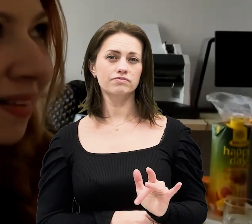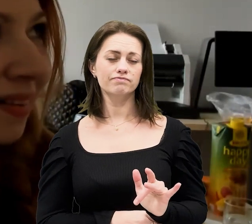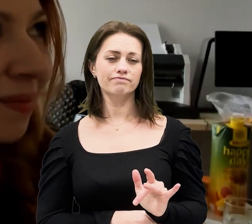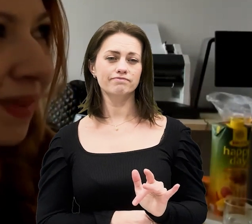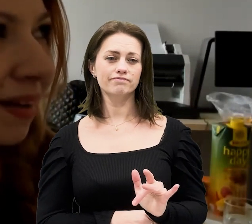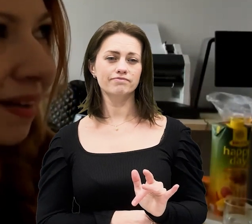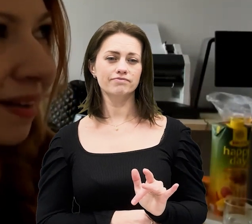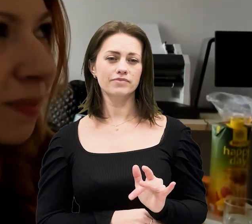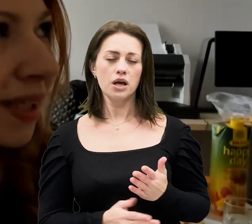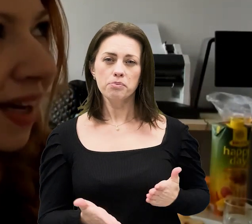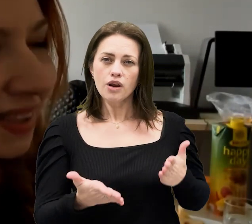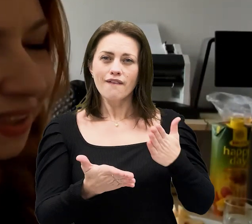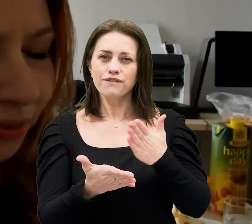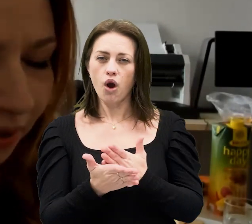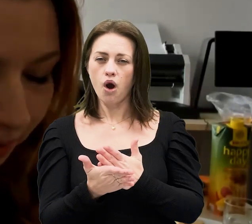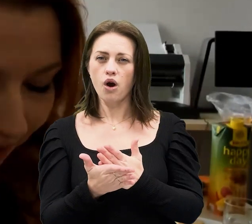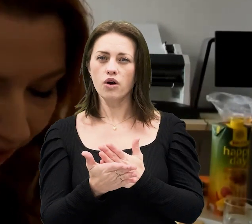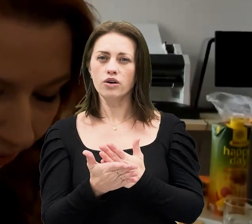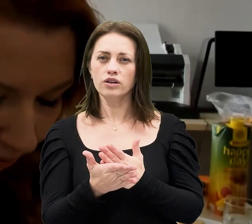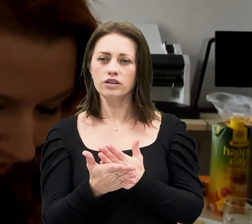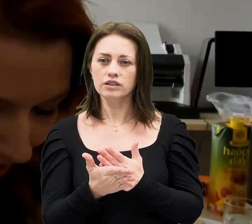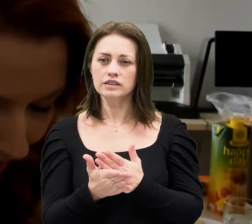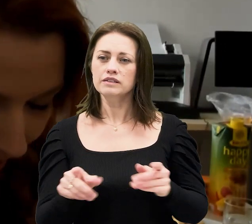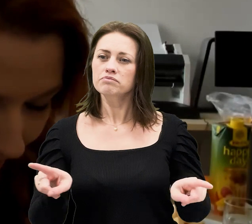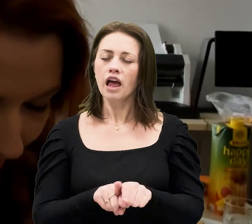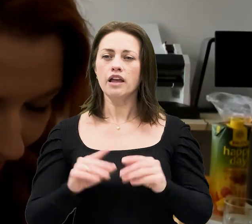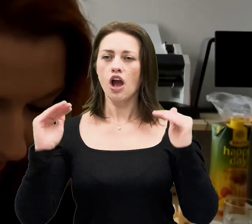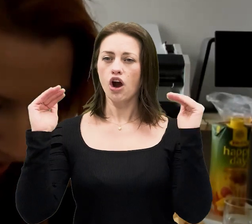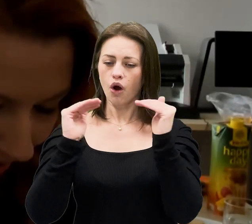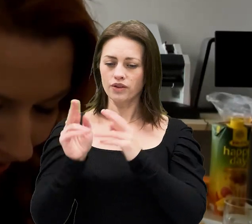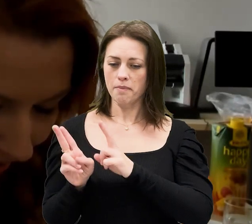welcome and to make access to everybody who